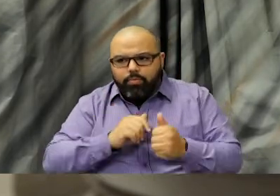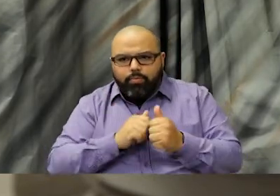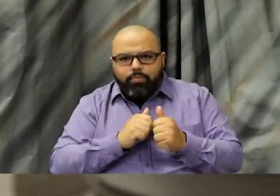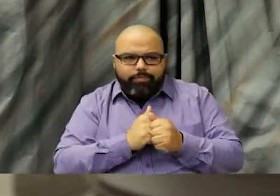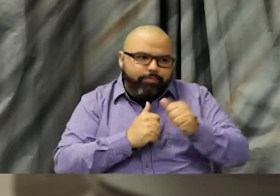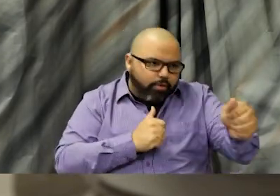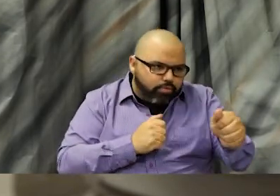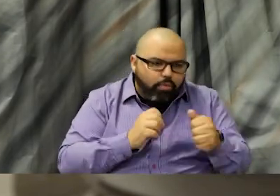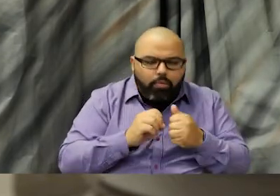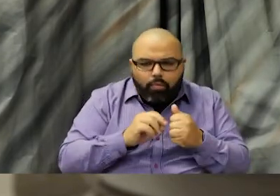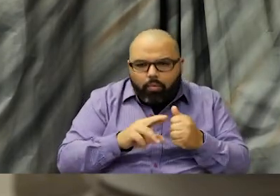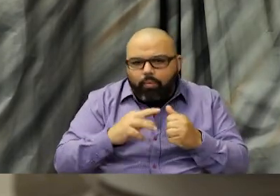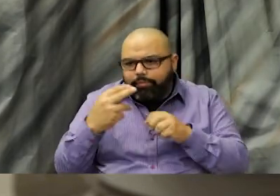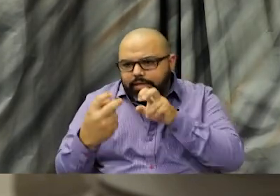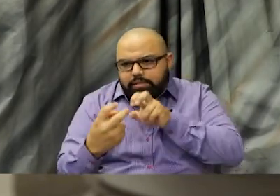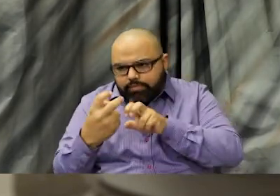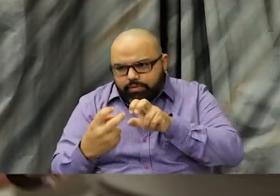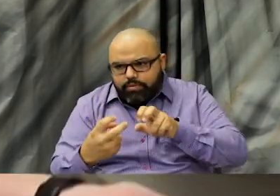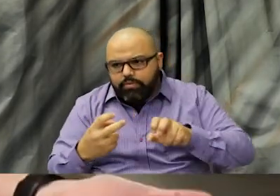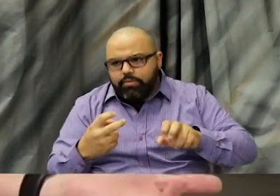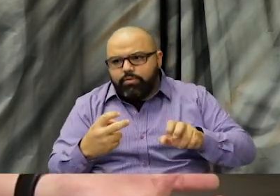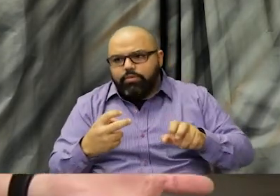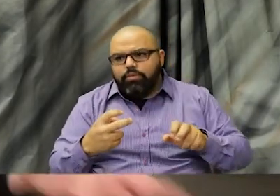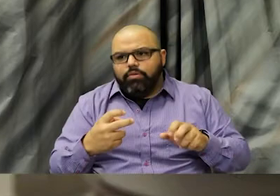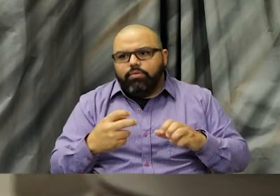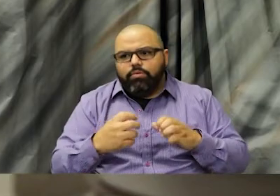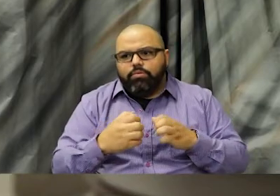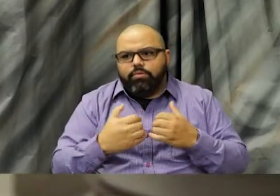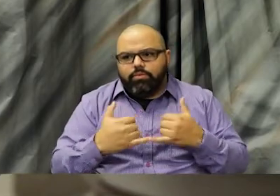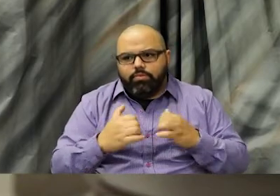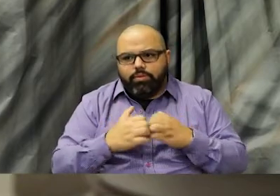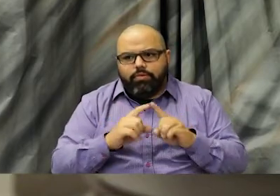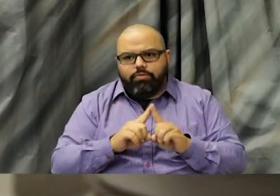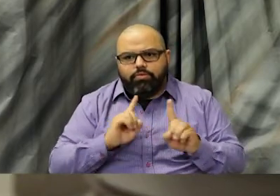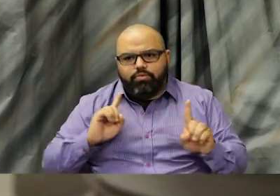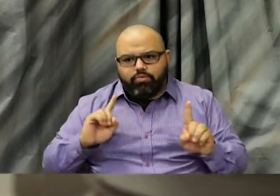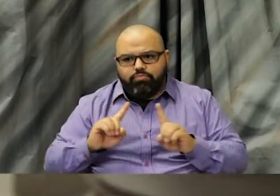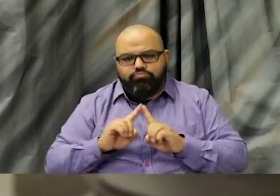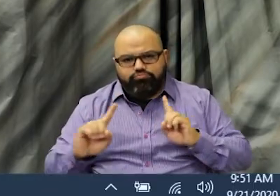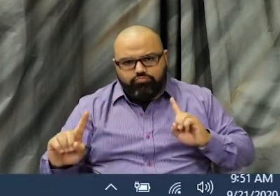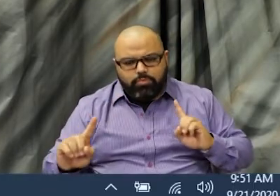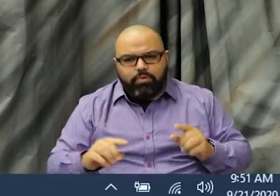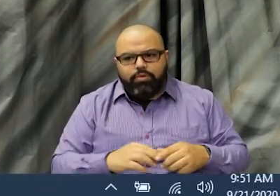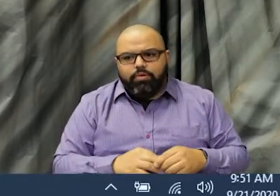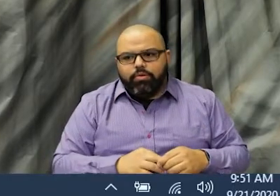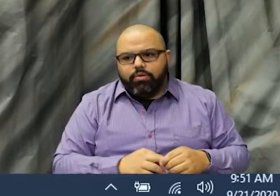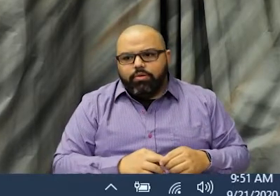though they are virtual or they are face-to-face, but still with that social distancing.